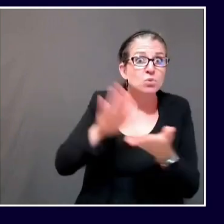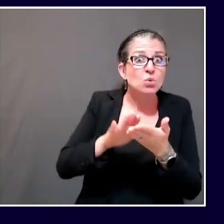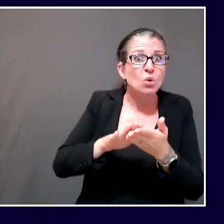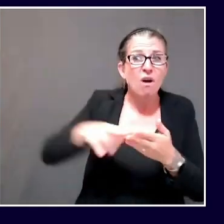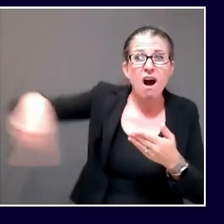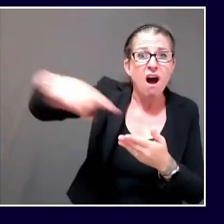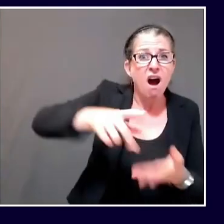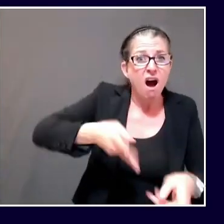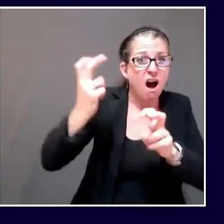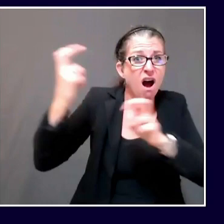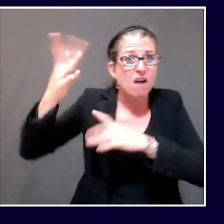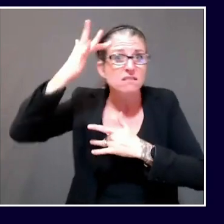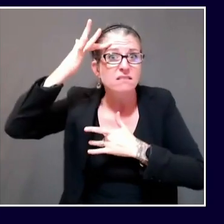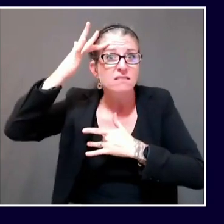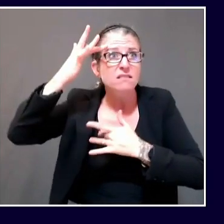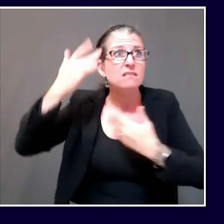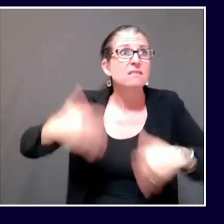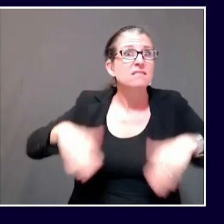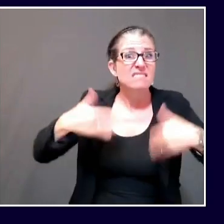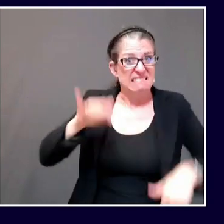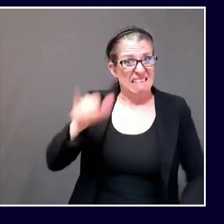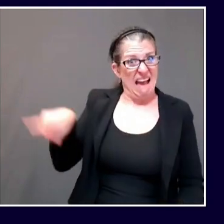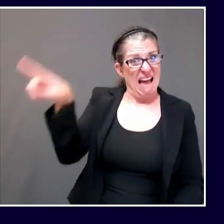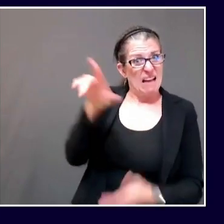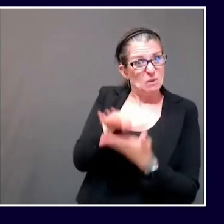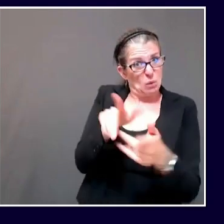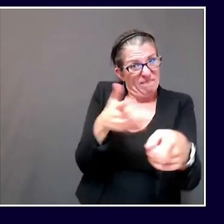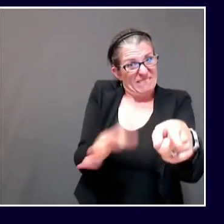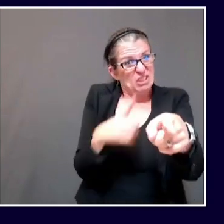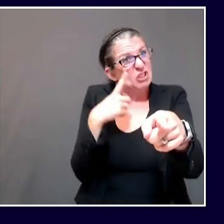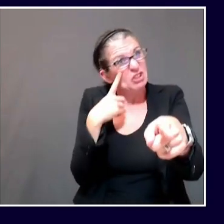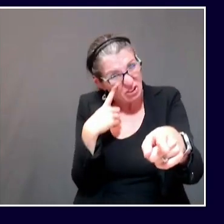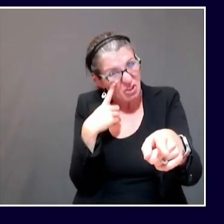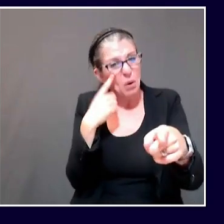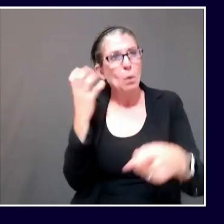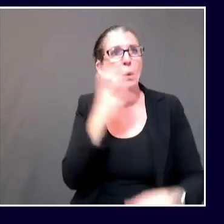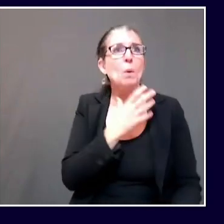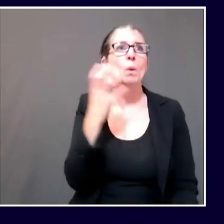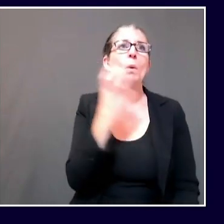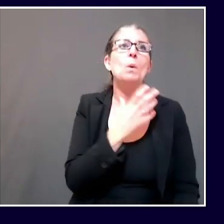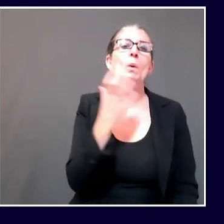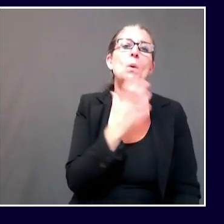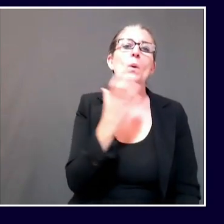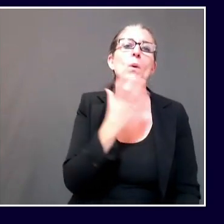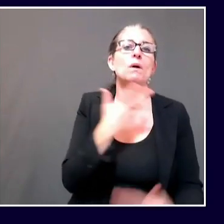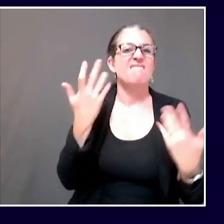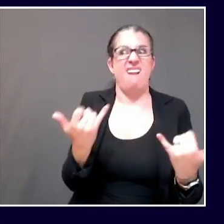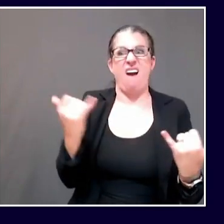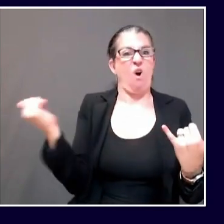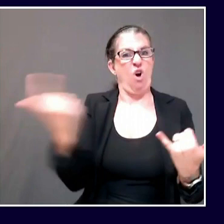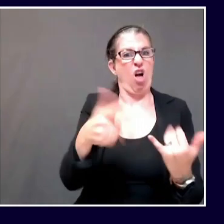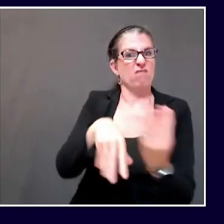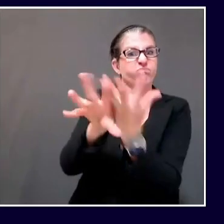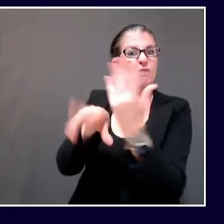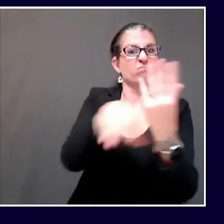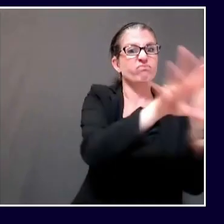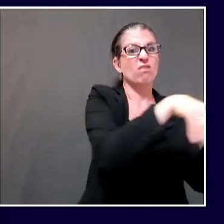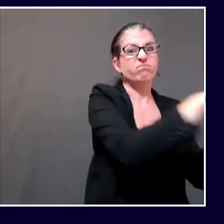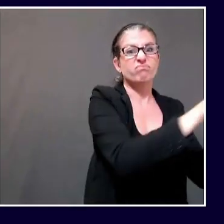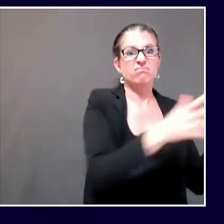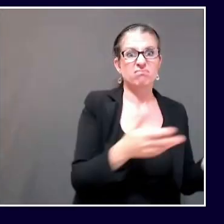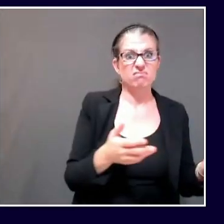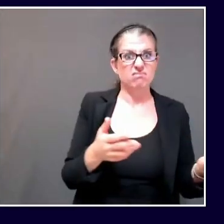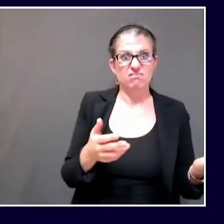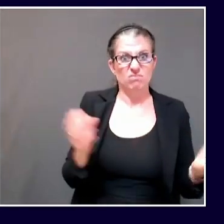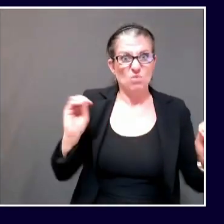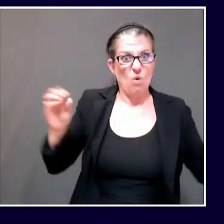even staying in the classroom, as different as it is, gets taken away and they've got to be back at their computers at home. So what I would ask young